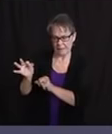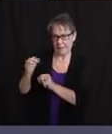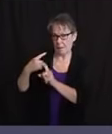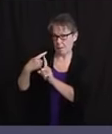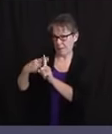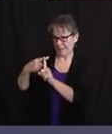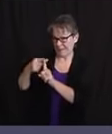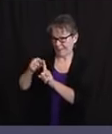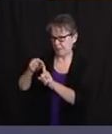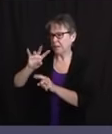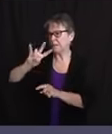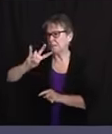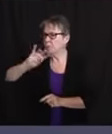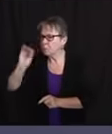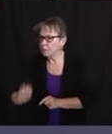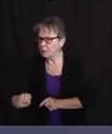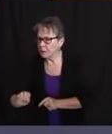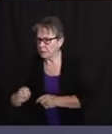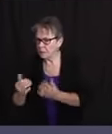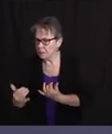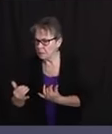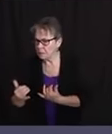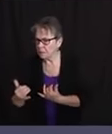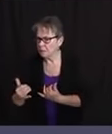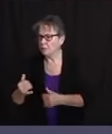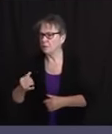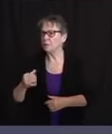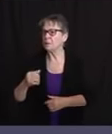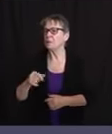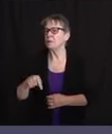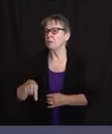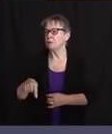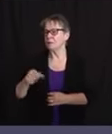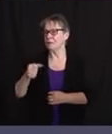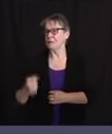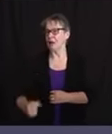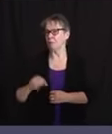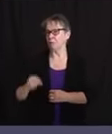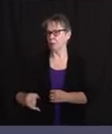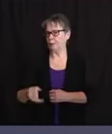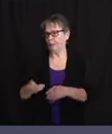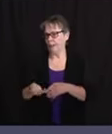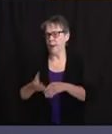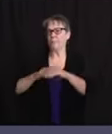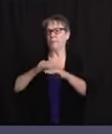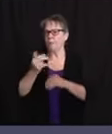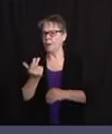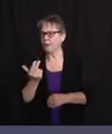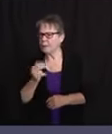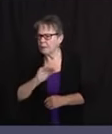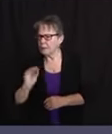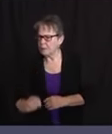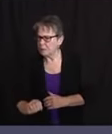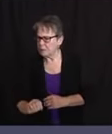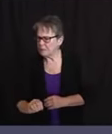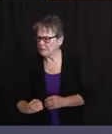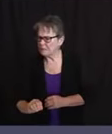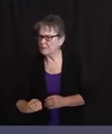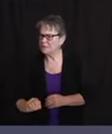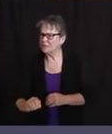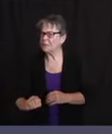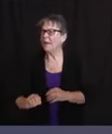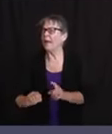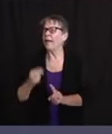to 13% as a result of lower testing volume. That concludes my daily statistical report. Thank